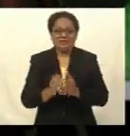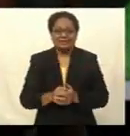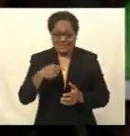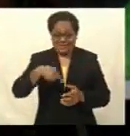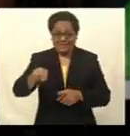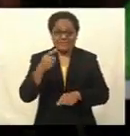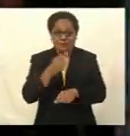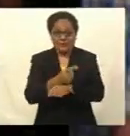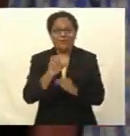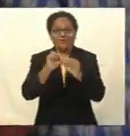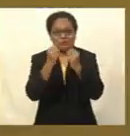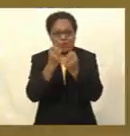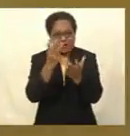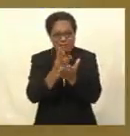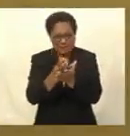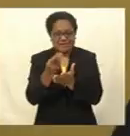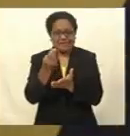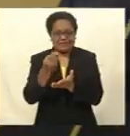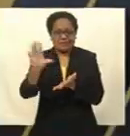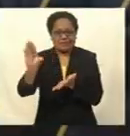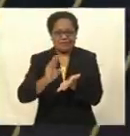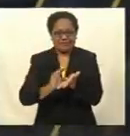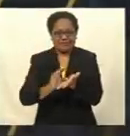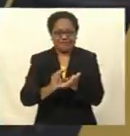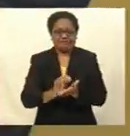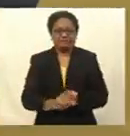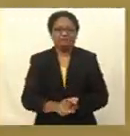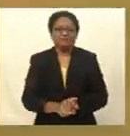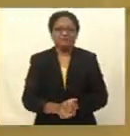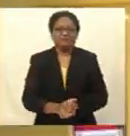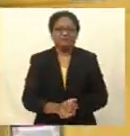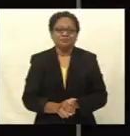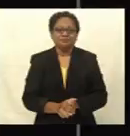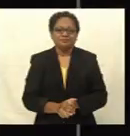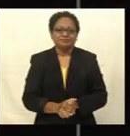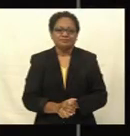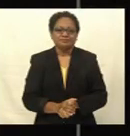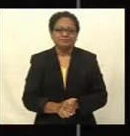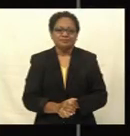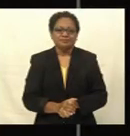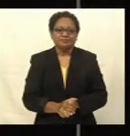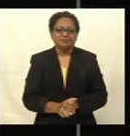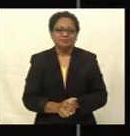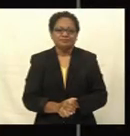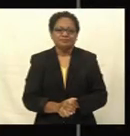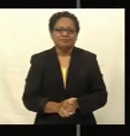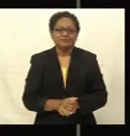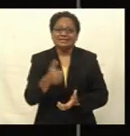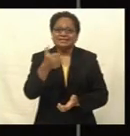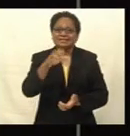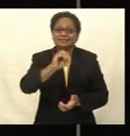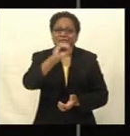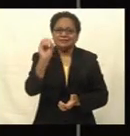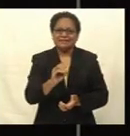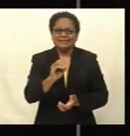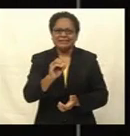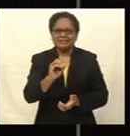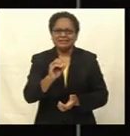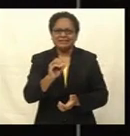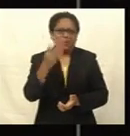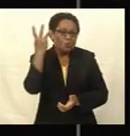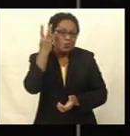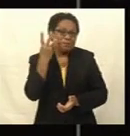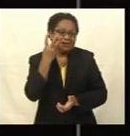be receiving their payout. Apinis Wangrandobu, FBC News. More than 60% of Fijian women have